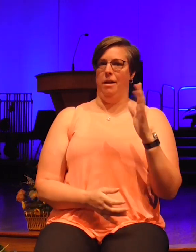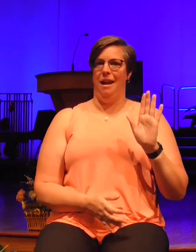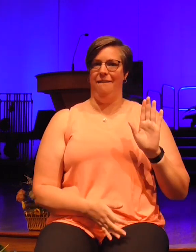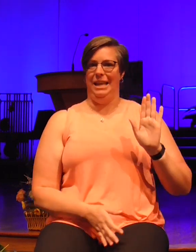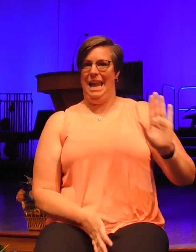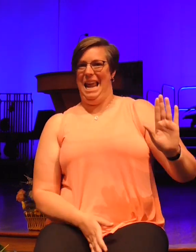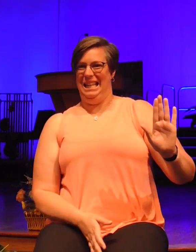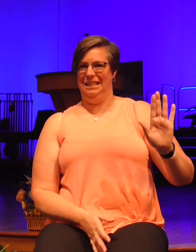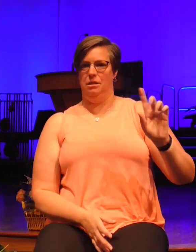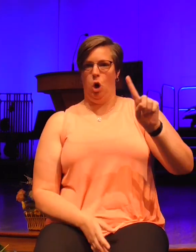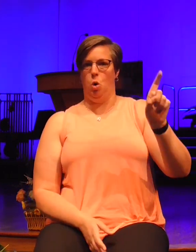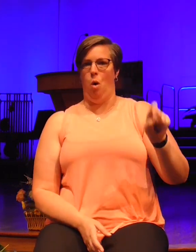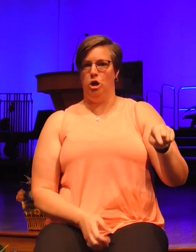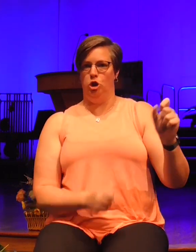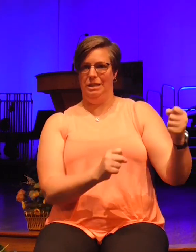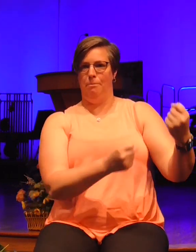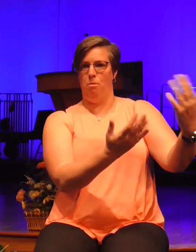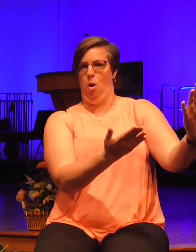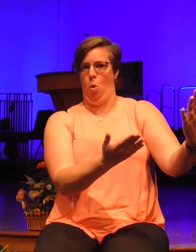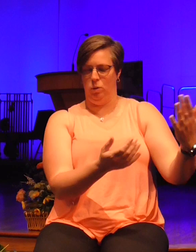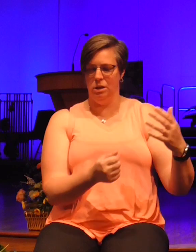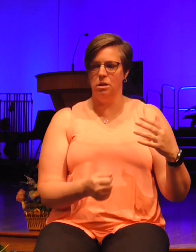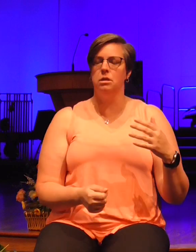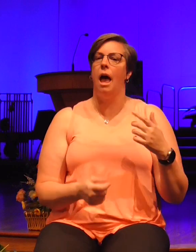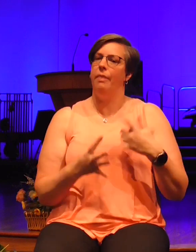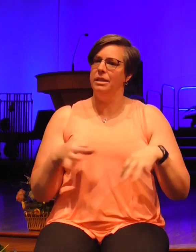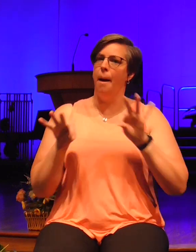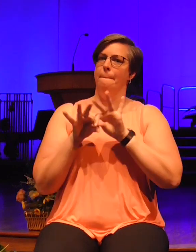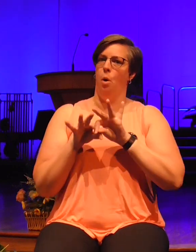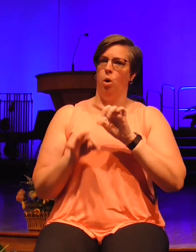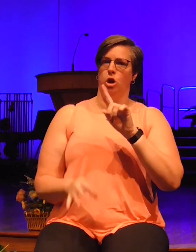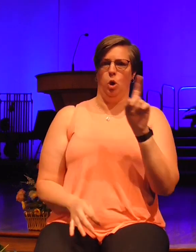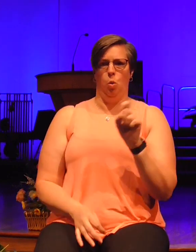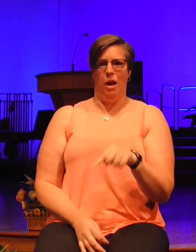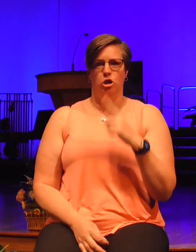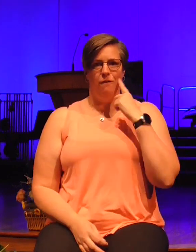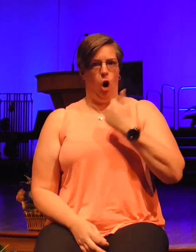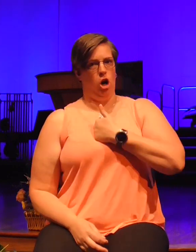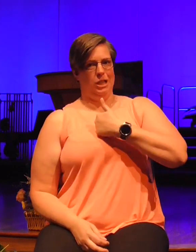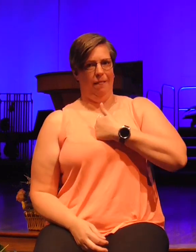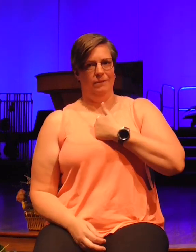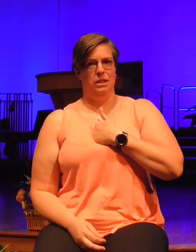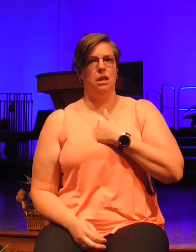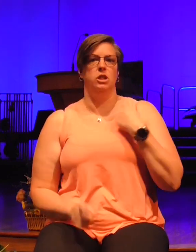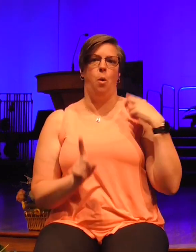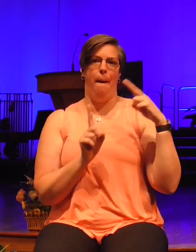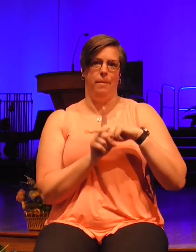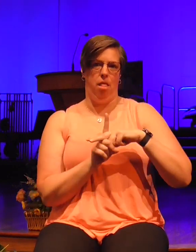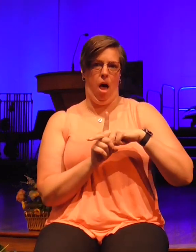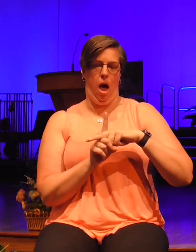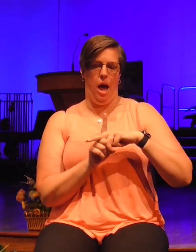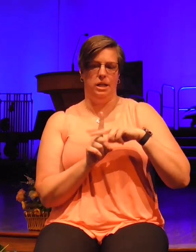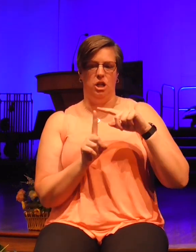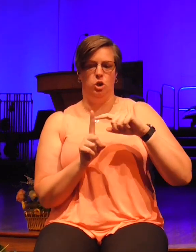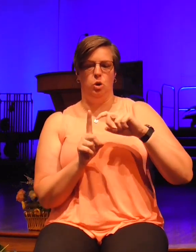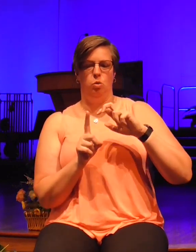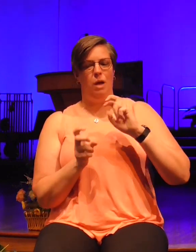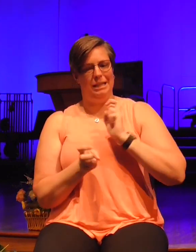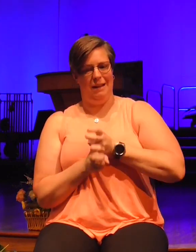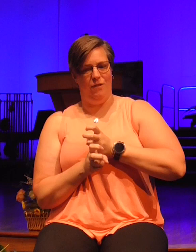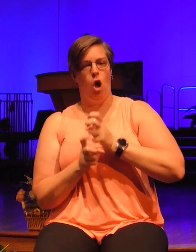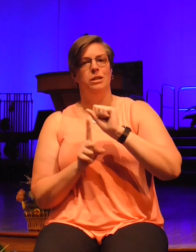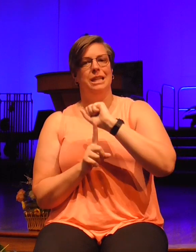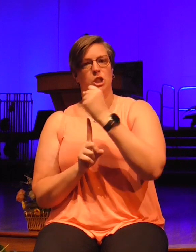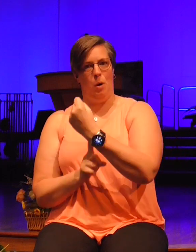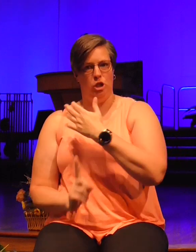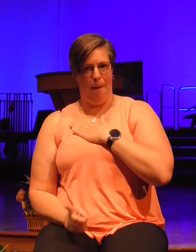that he proposed as an important question we can ask ourselves, and I applied it to a difficult situation in